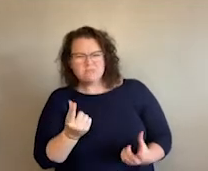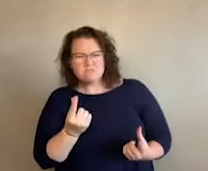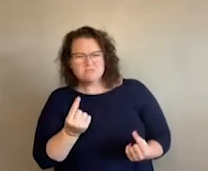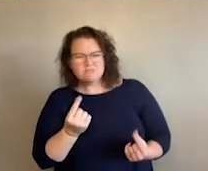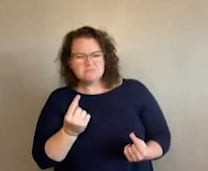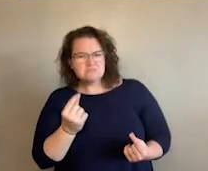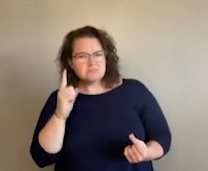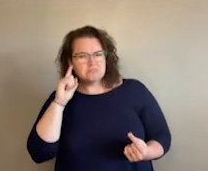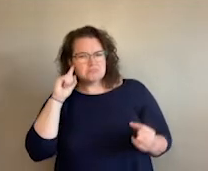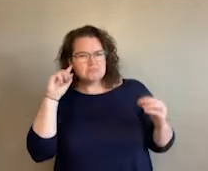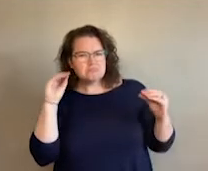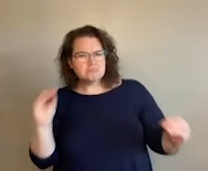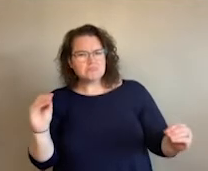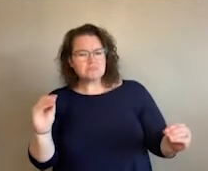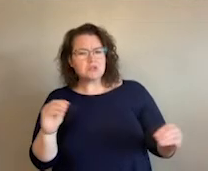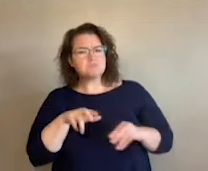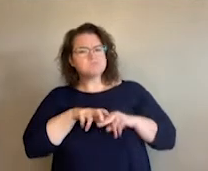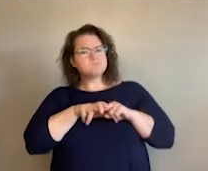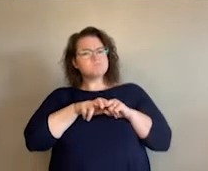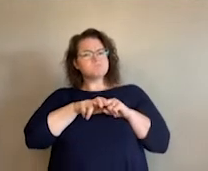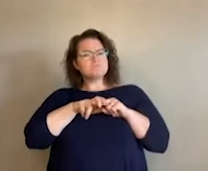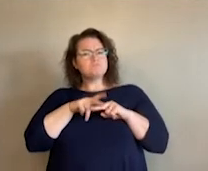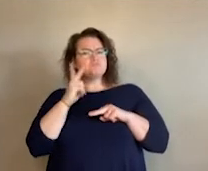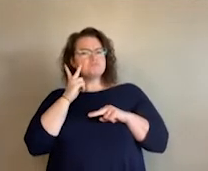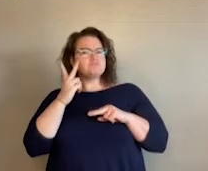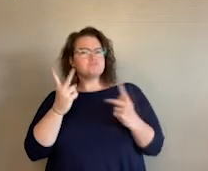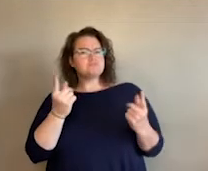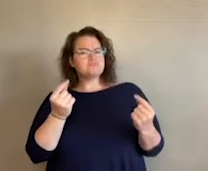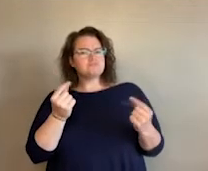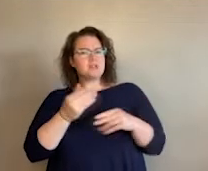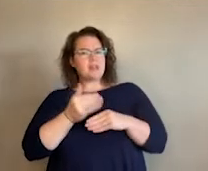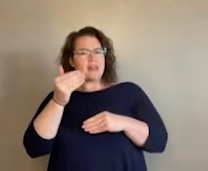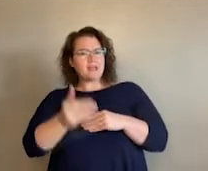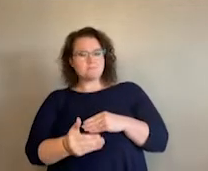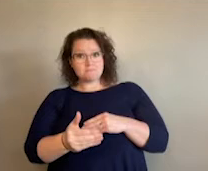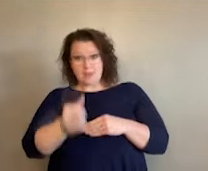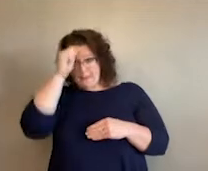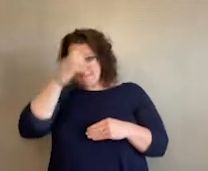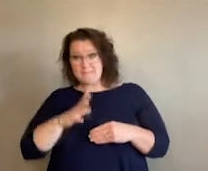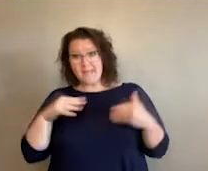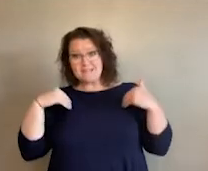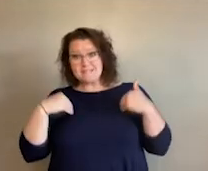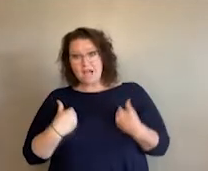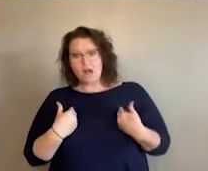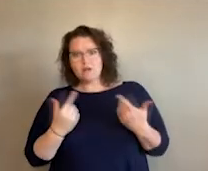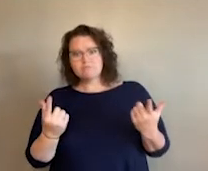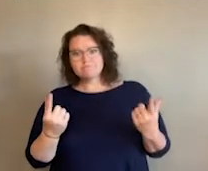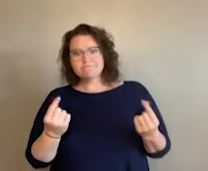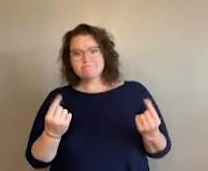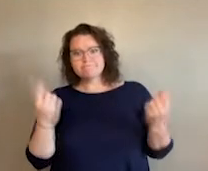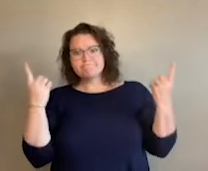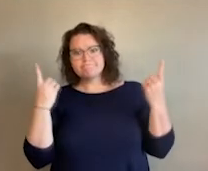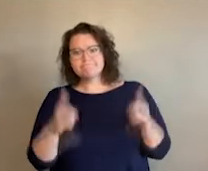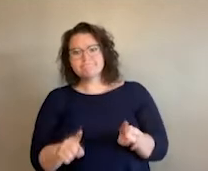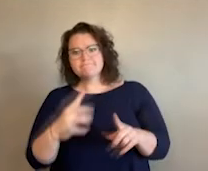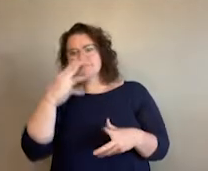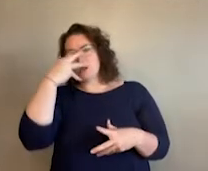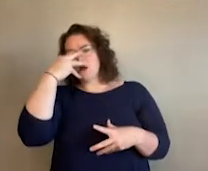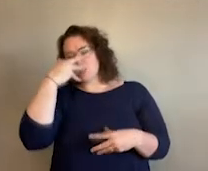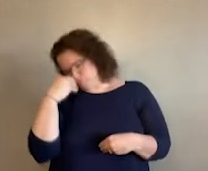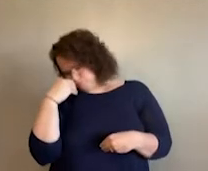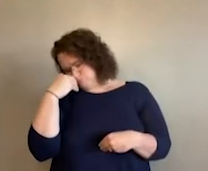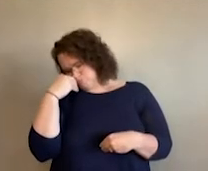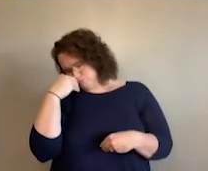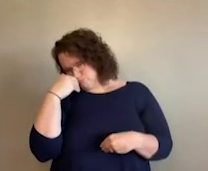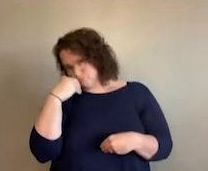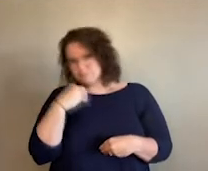So he sat down to watch and see what would happen next. And as he was very tired, he fell fast asleep. It was not long